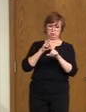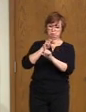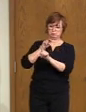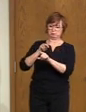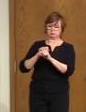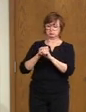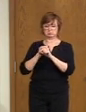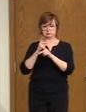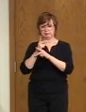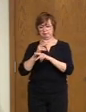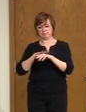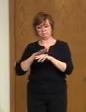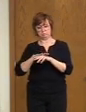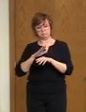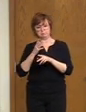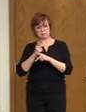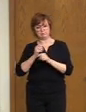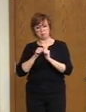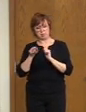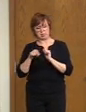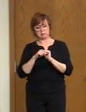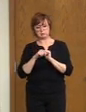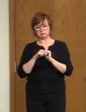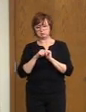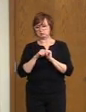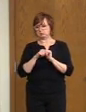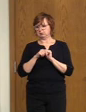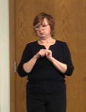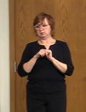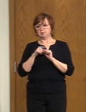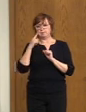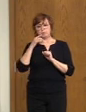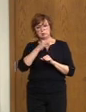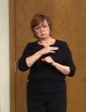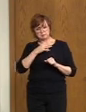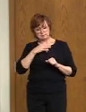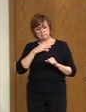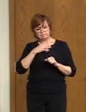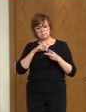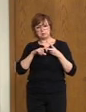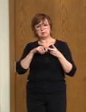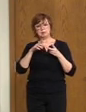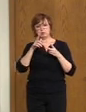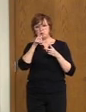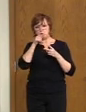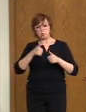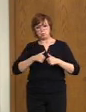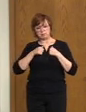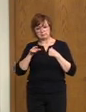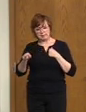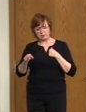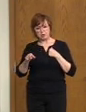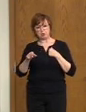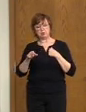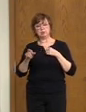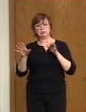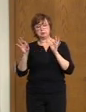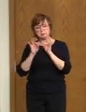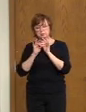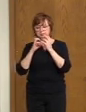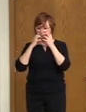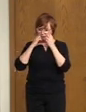staff and the residents in staying COVID-free as much as possible, and use other ways. Remote is never